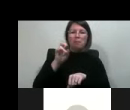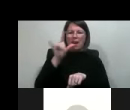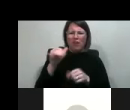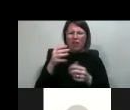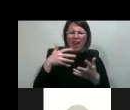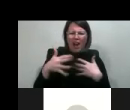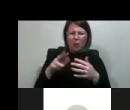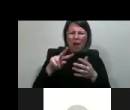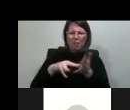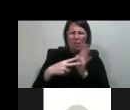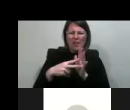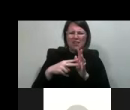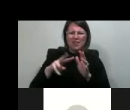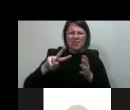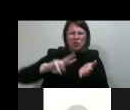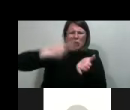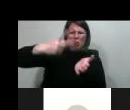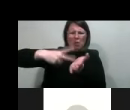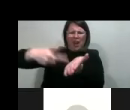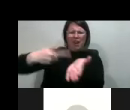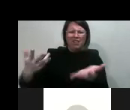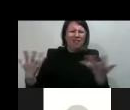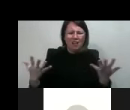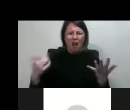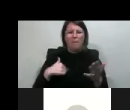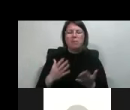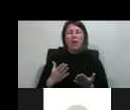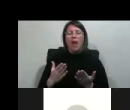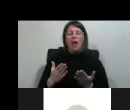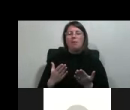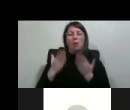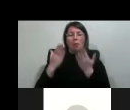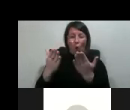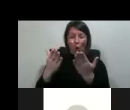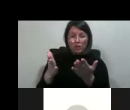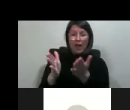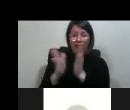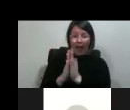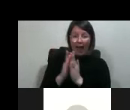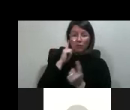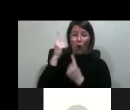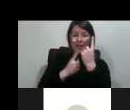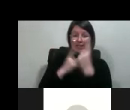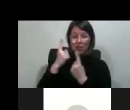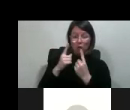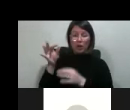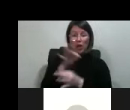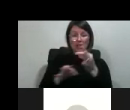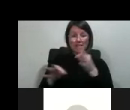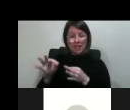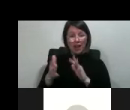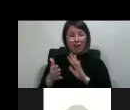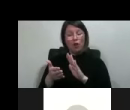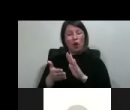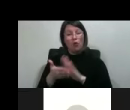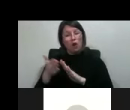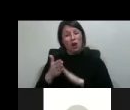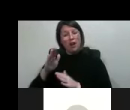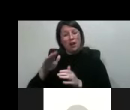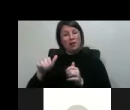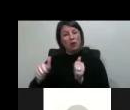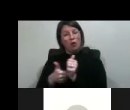redundant. So I propose, and I ask for the consideration that instead of running the redundant